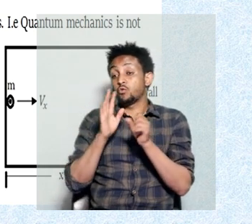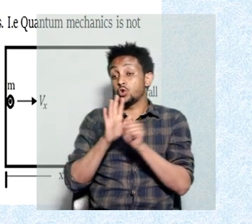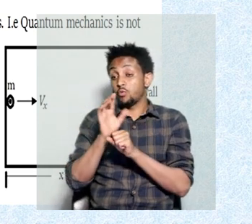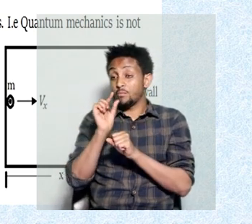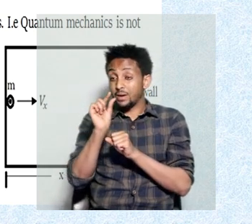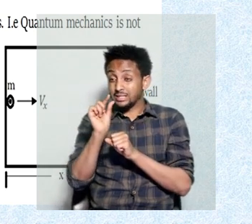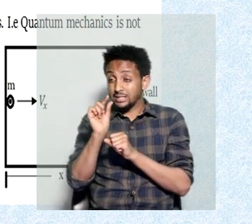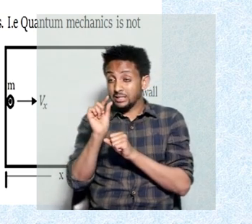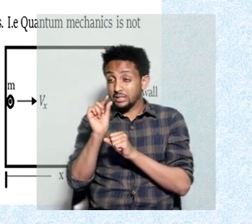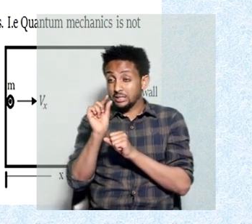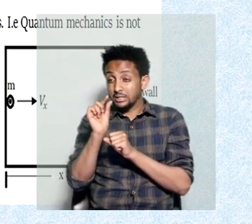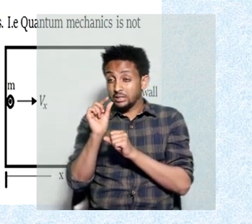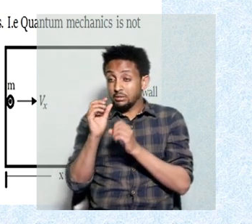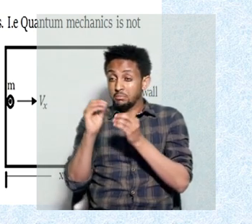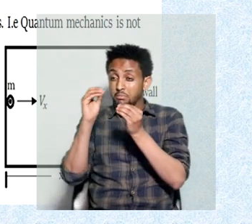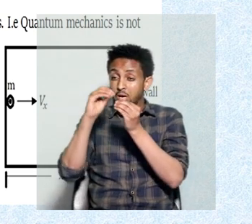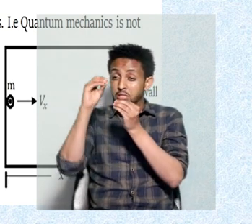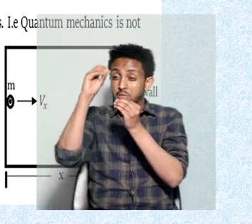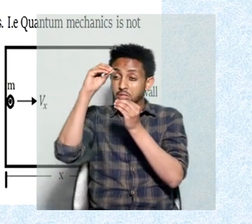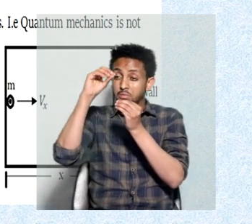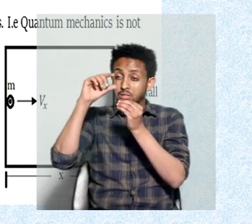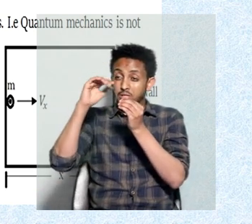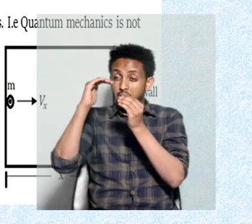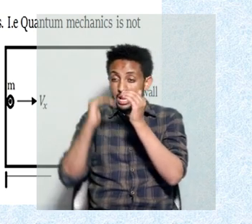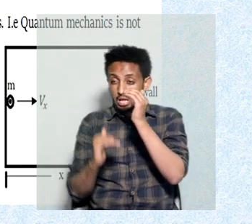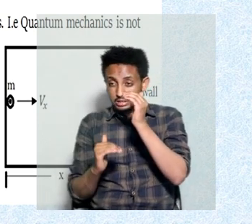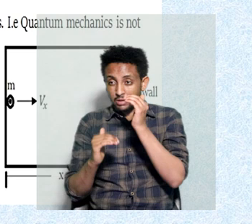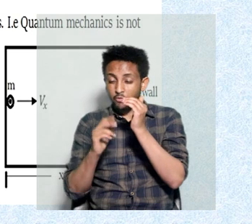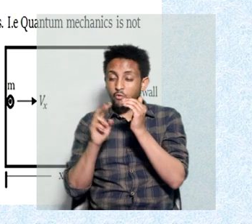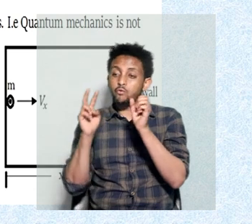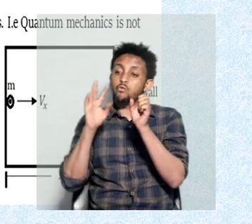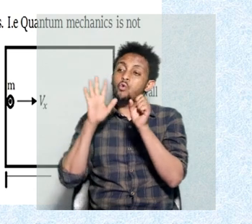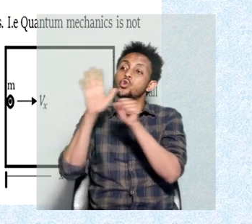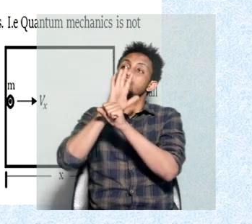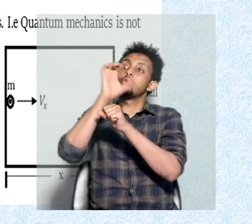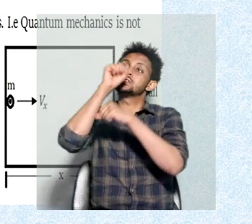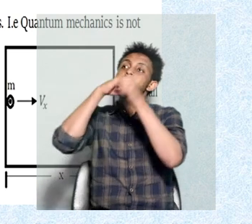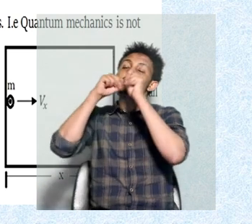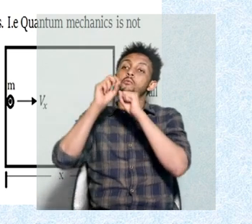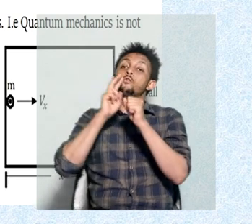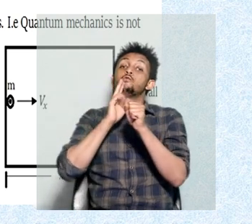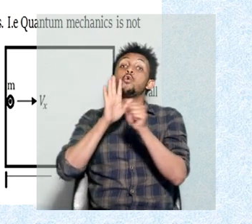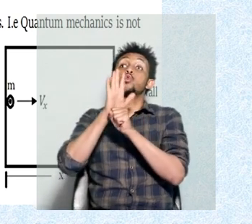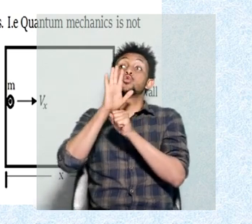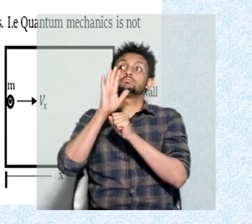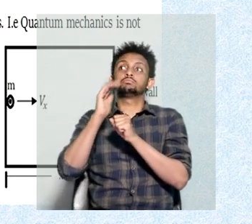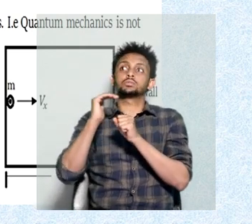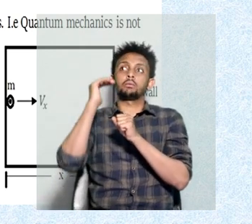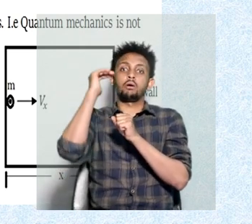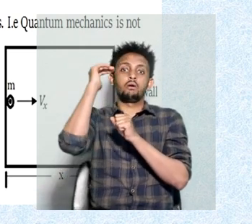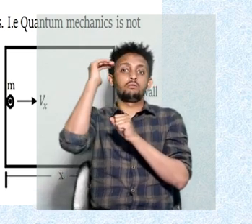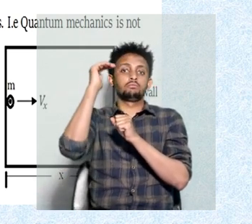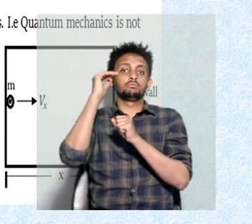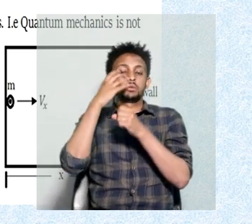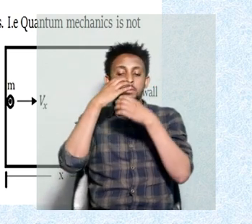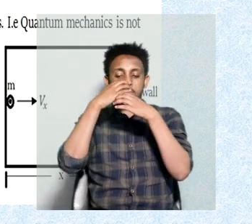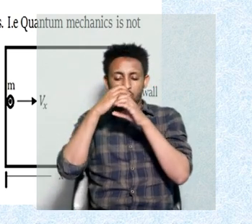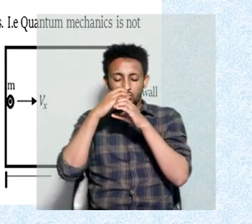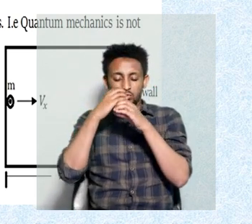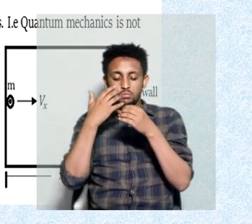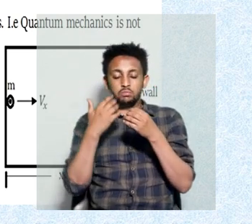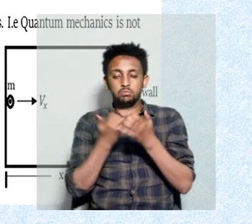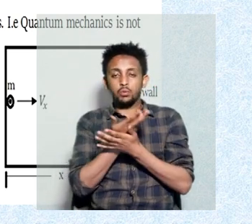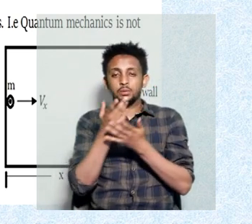of a particle is much, much less than that of the volume of a system. And volume is somehow a macroscopic property